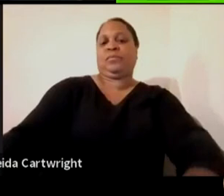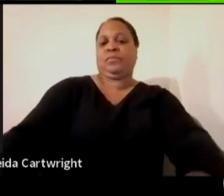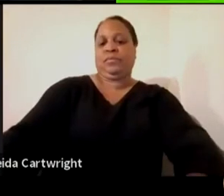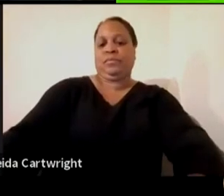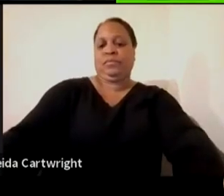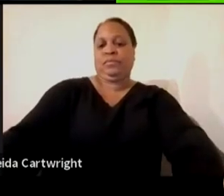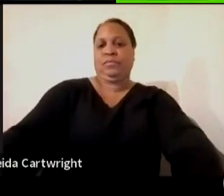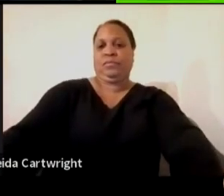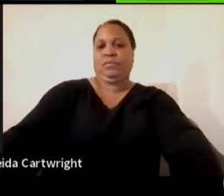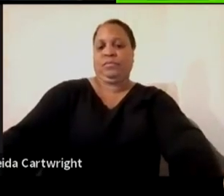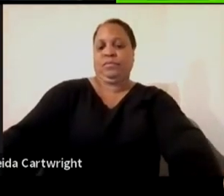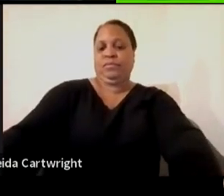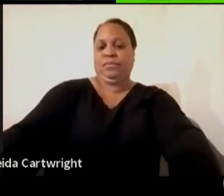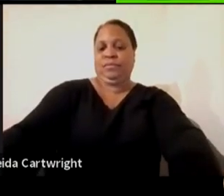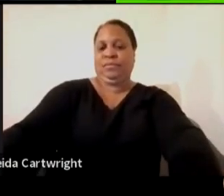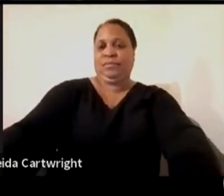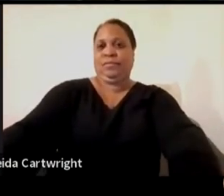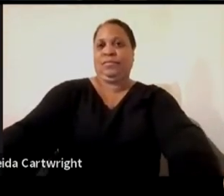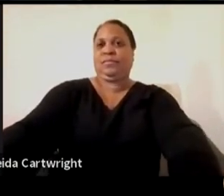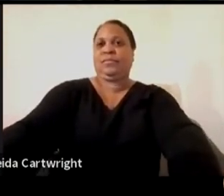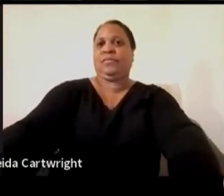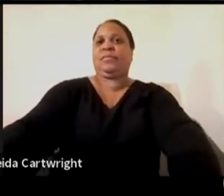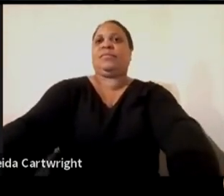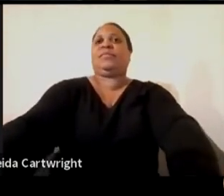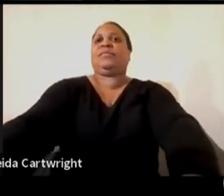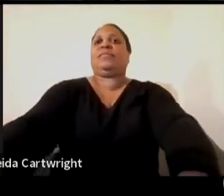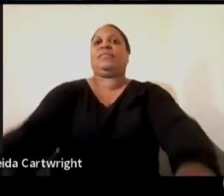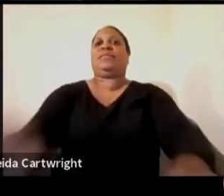Bear with me, please. Okay.